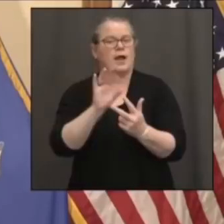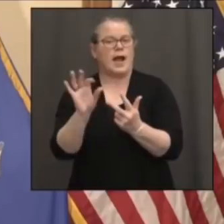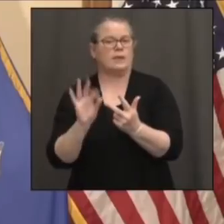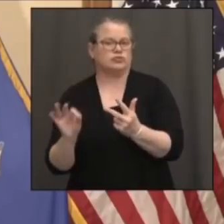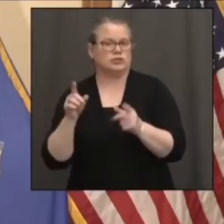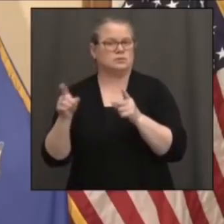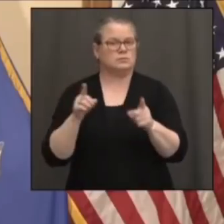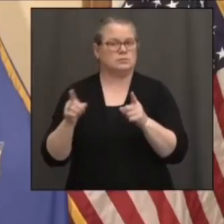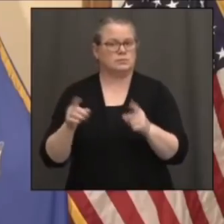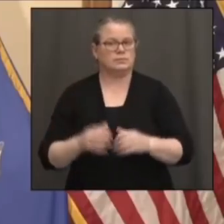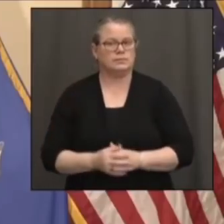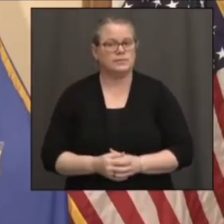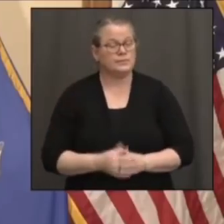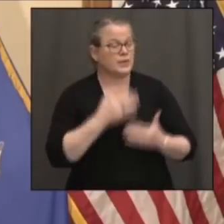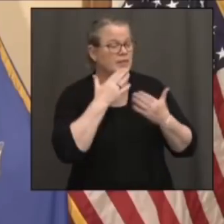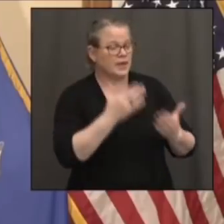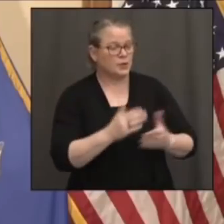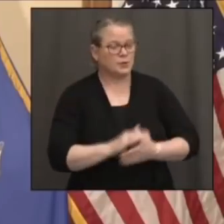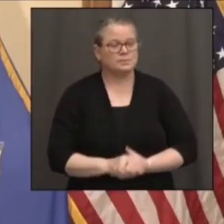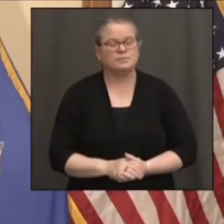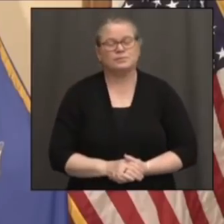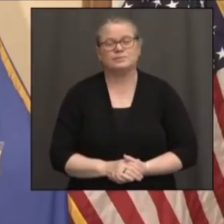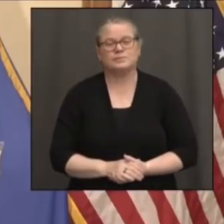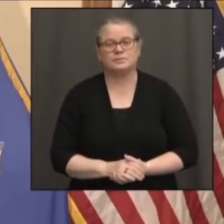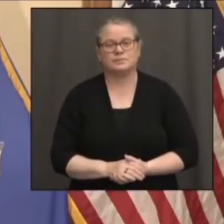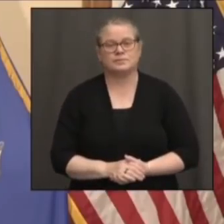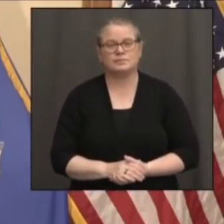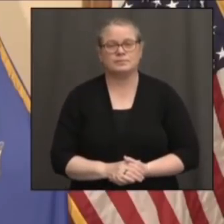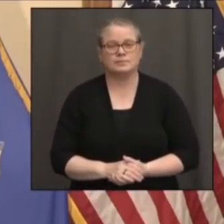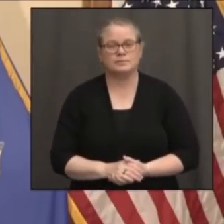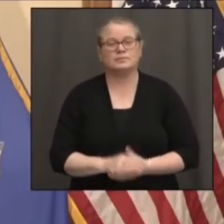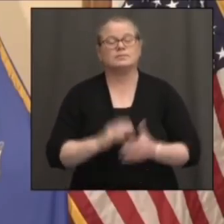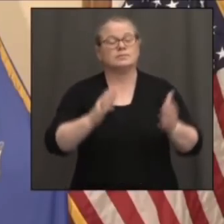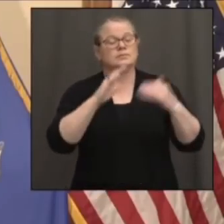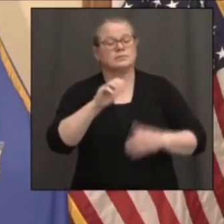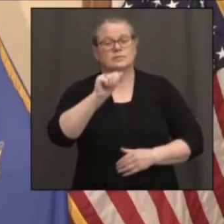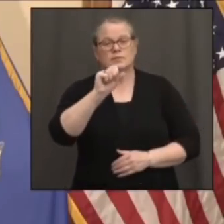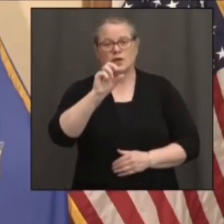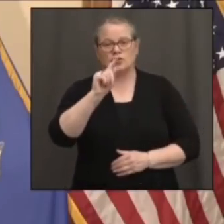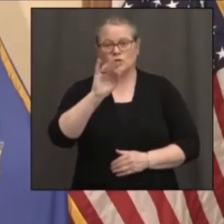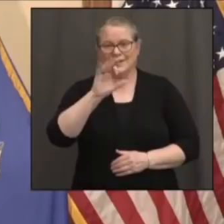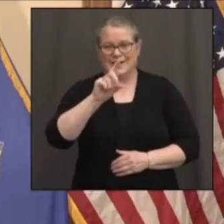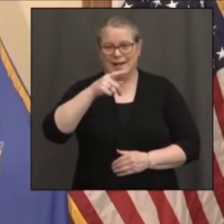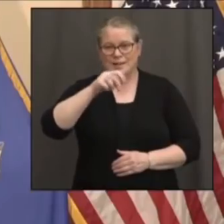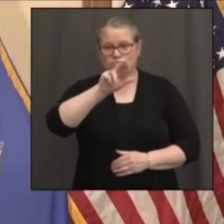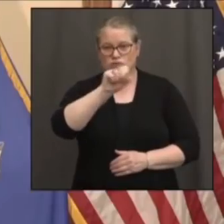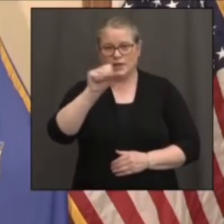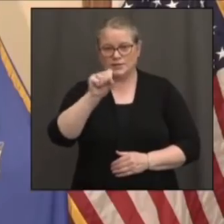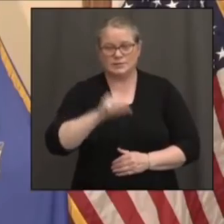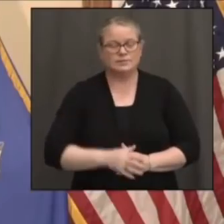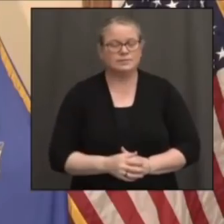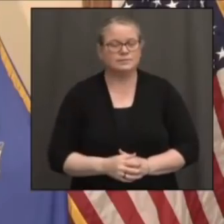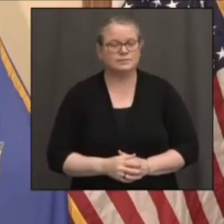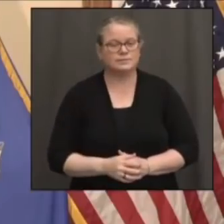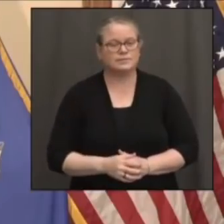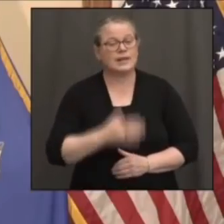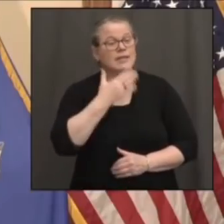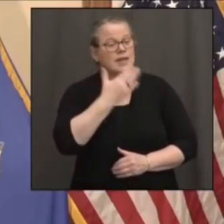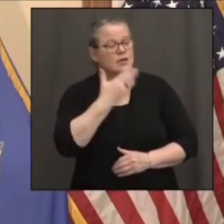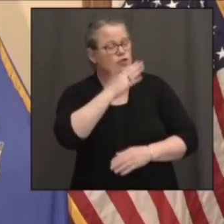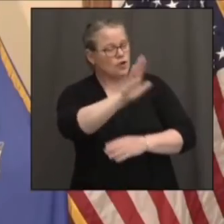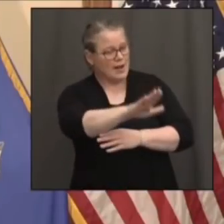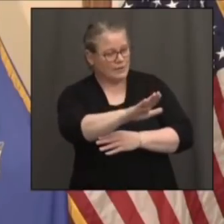The Associated Press. Thanks, Max. Good afternoon, everyone. Governor, given the continued